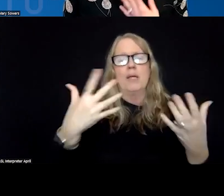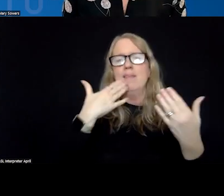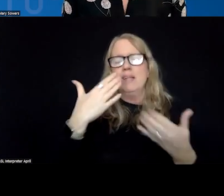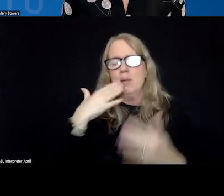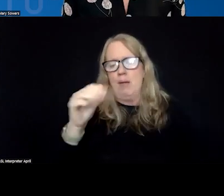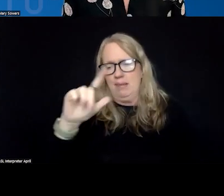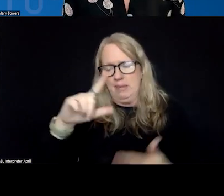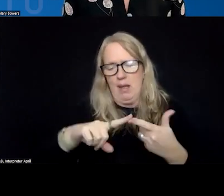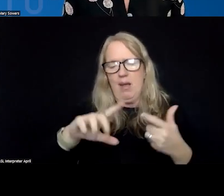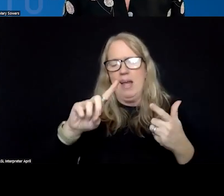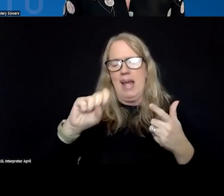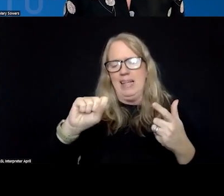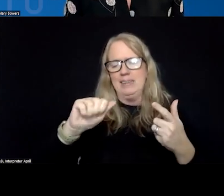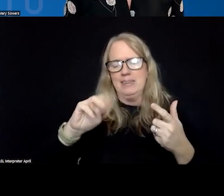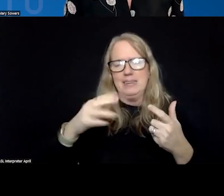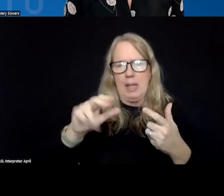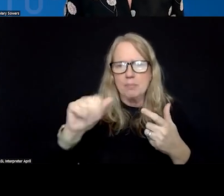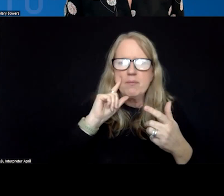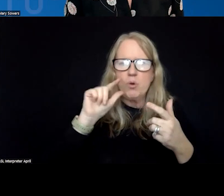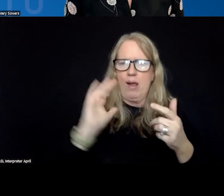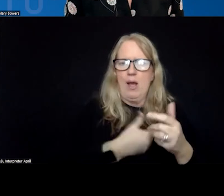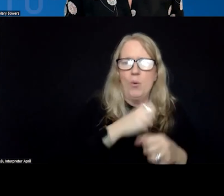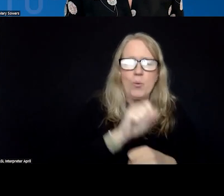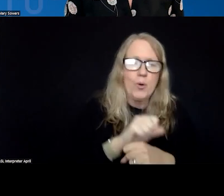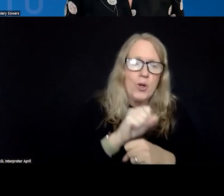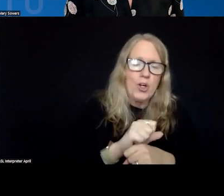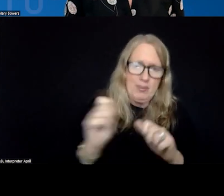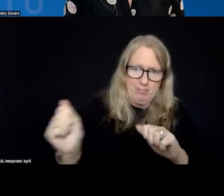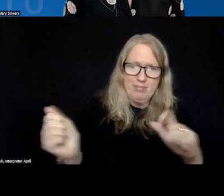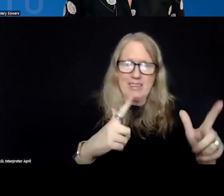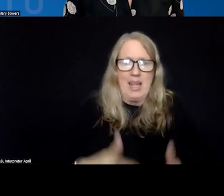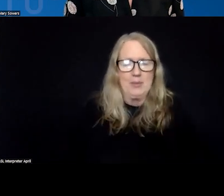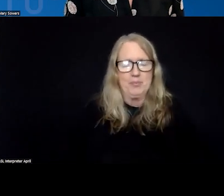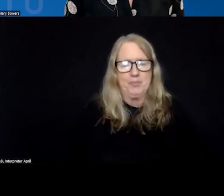and SAMHSA for their support of this work. Next slide, please.